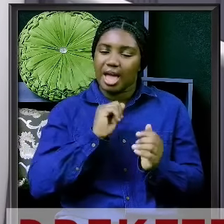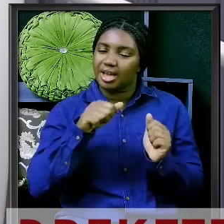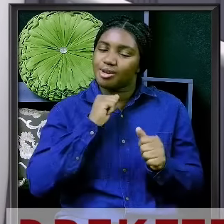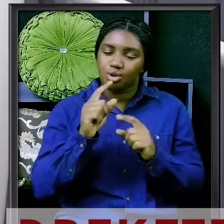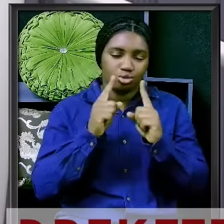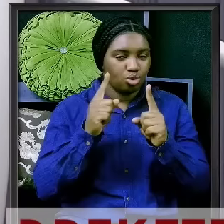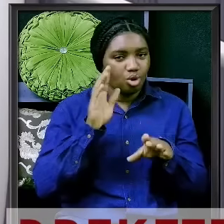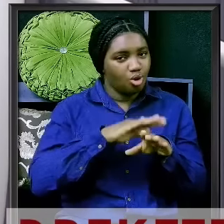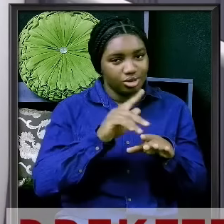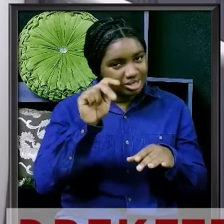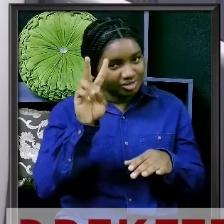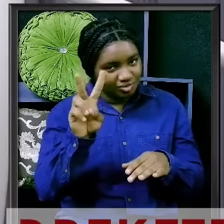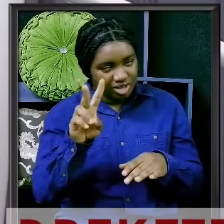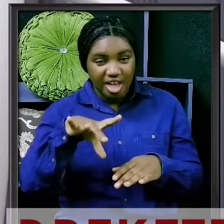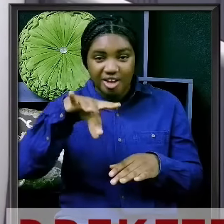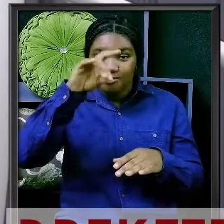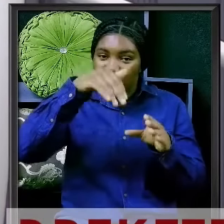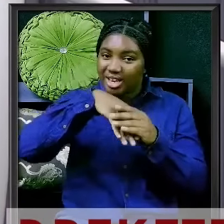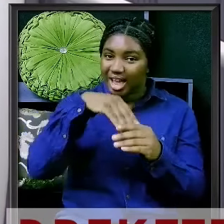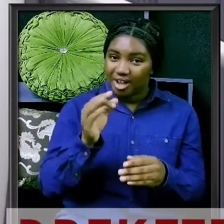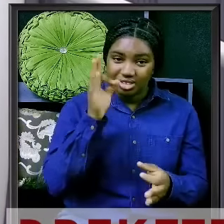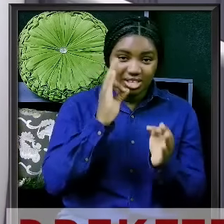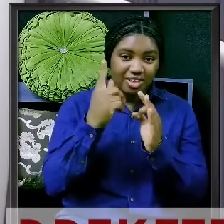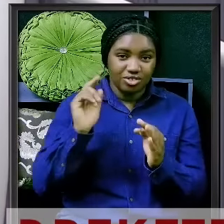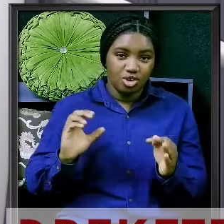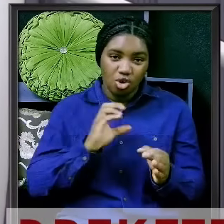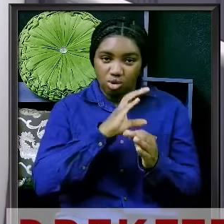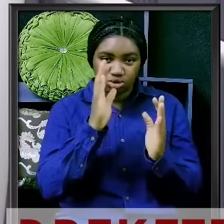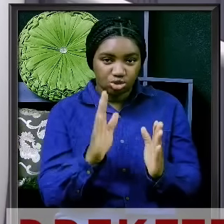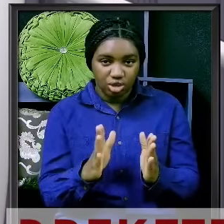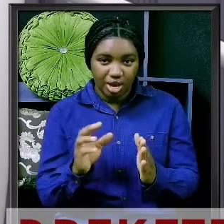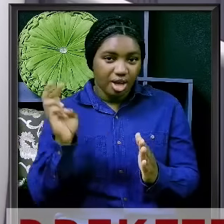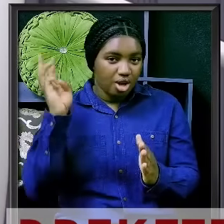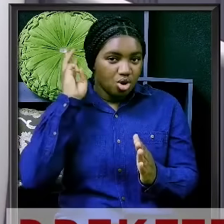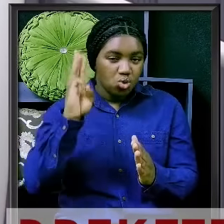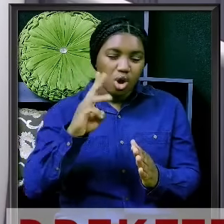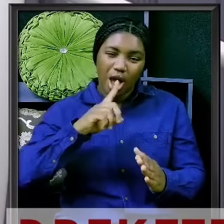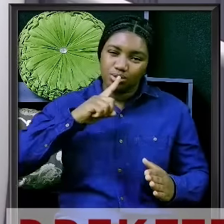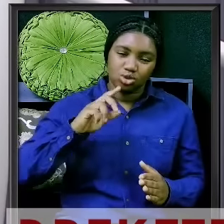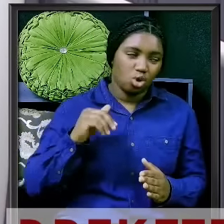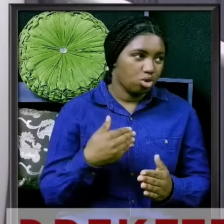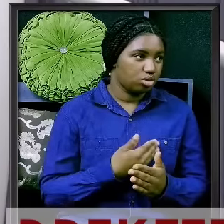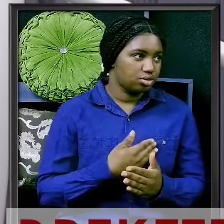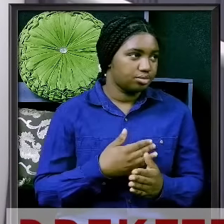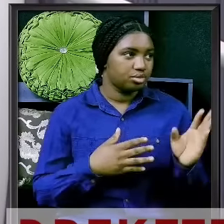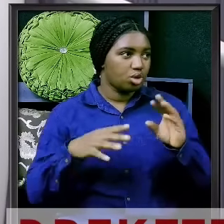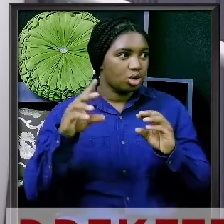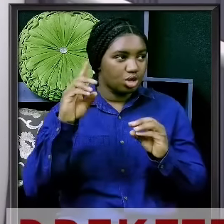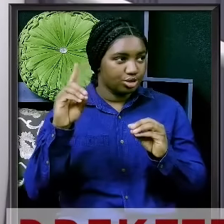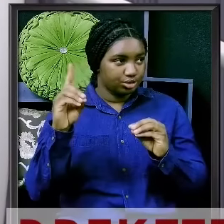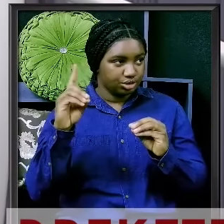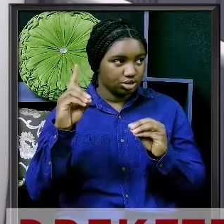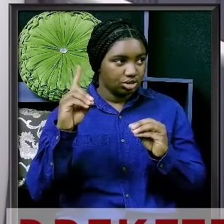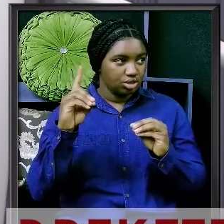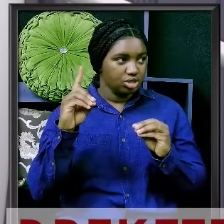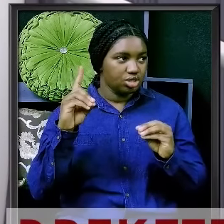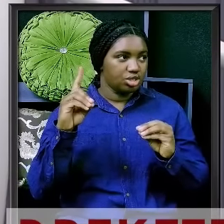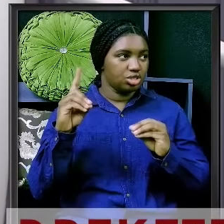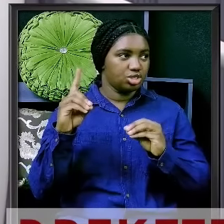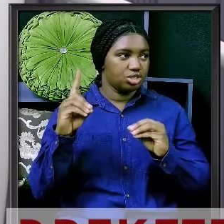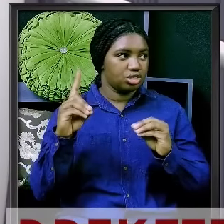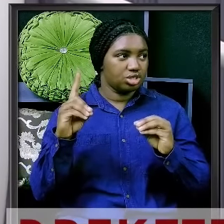So we gonna find out if the commissioner okay. Go assure us ordinary president make an arrangement. Ordinary president, commissioner there online, even